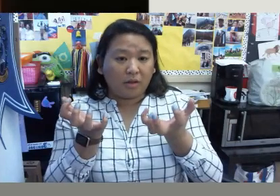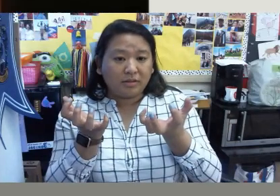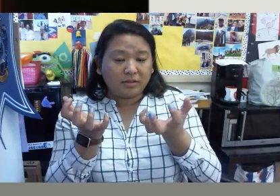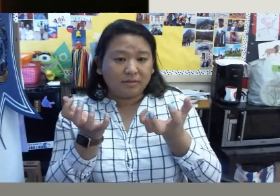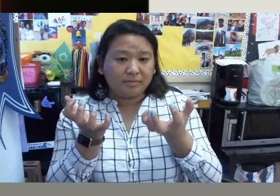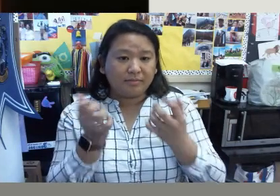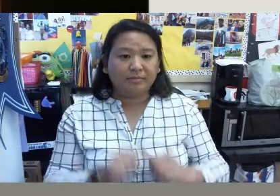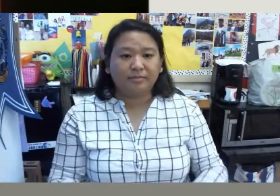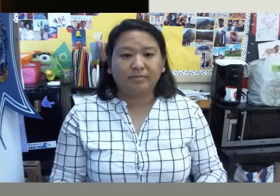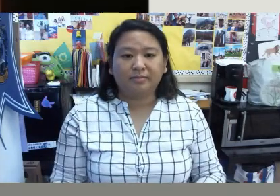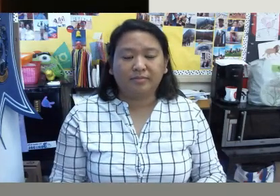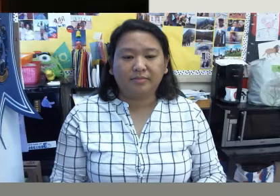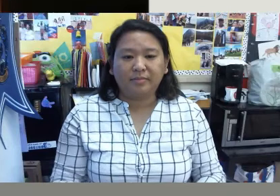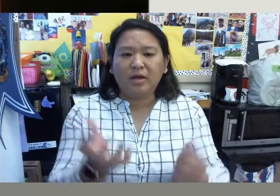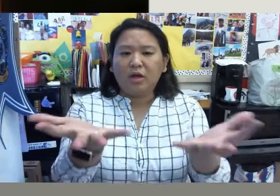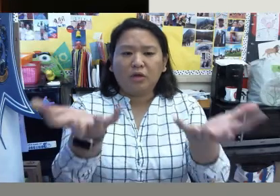Want.